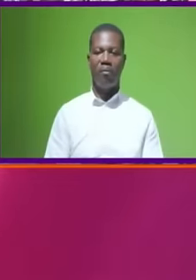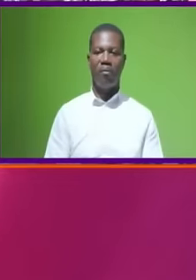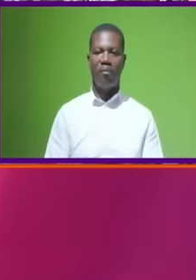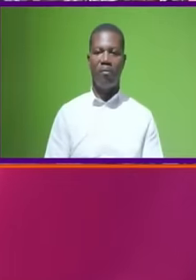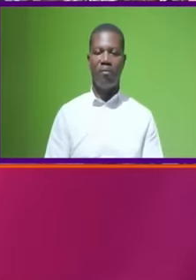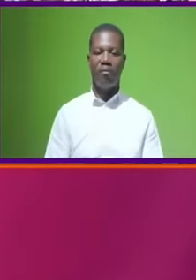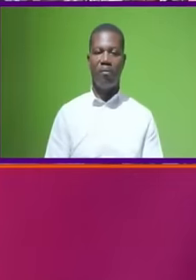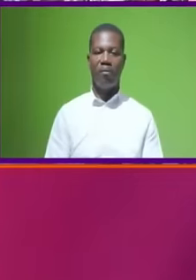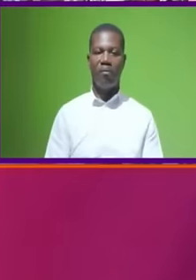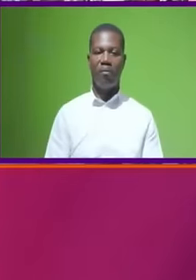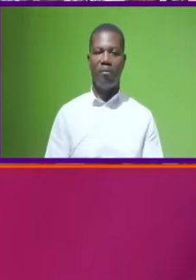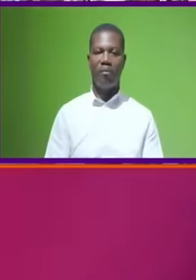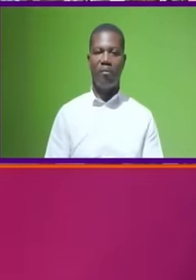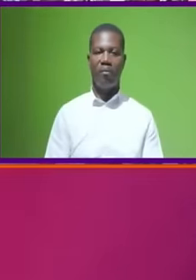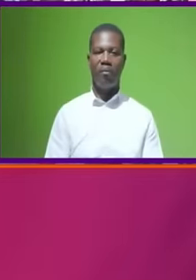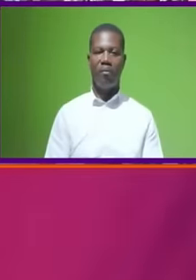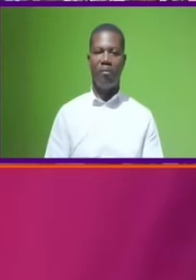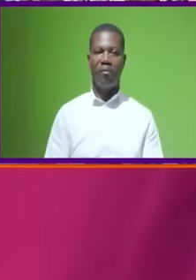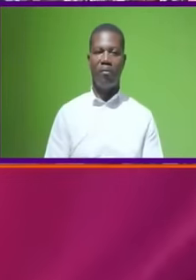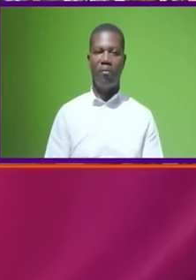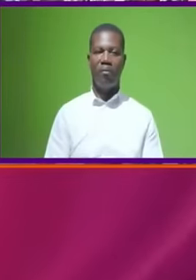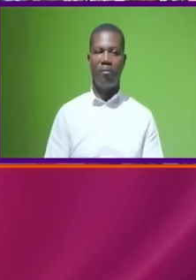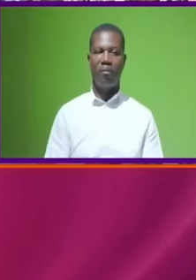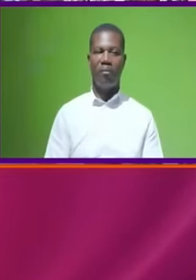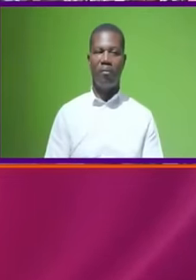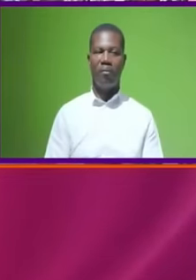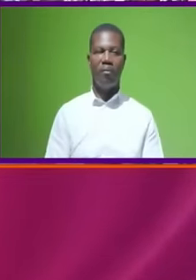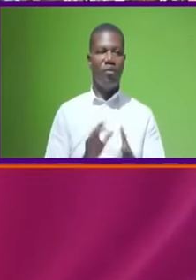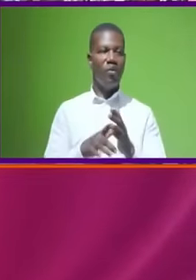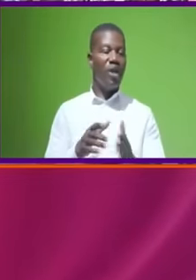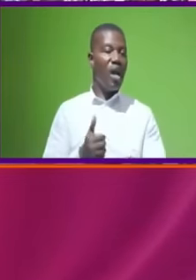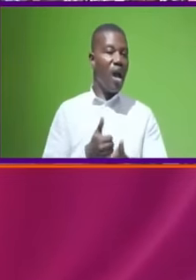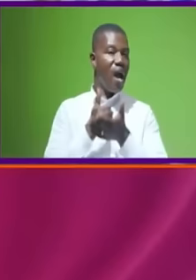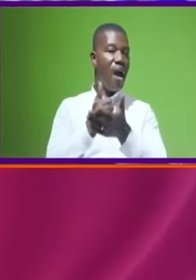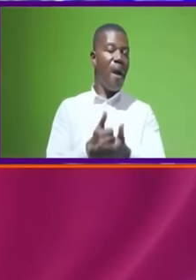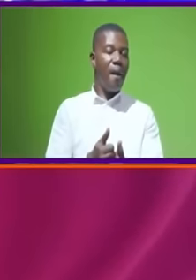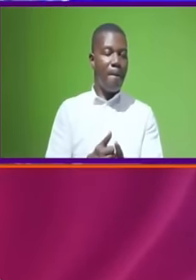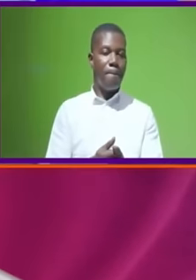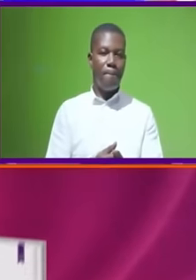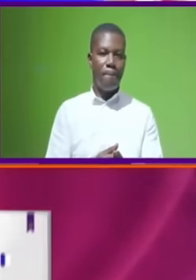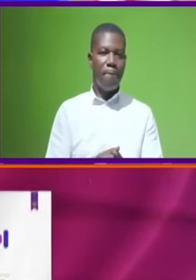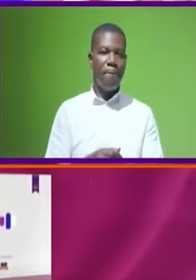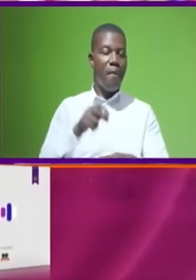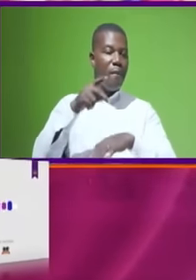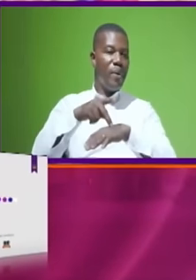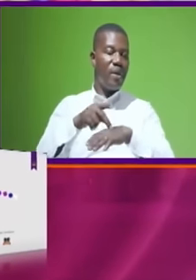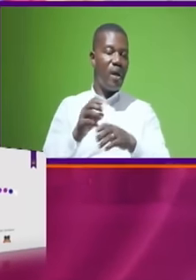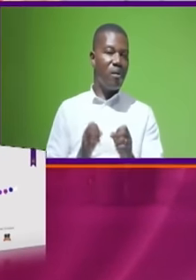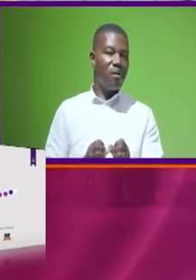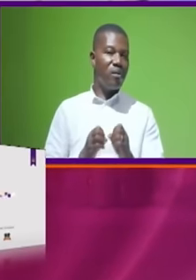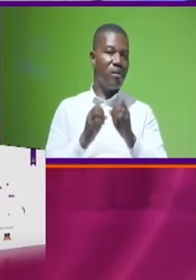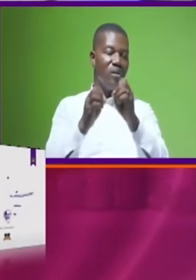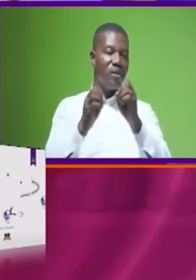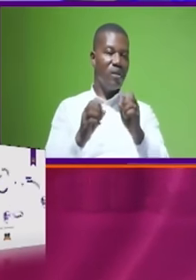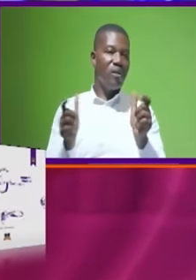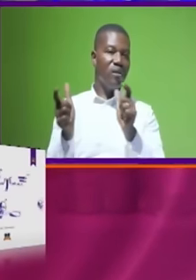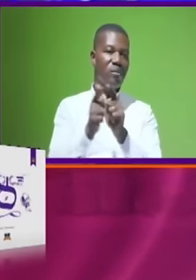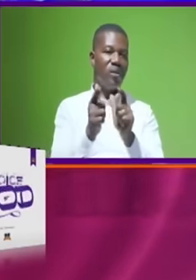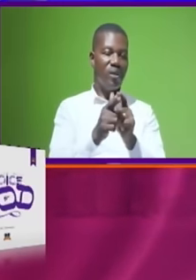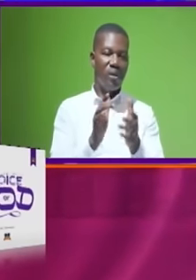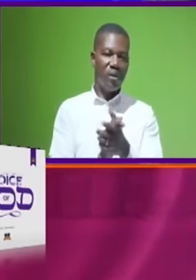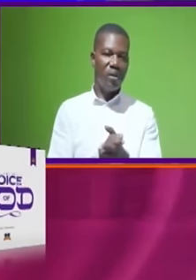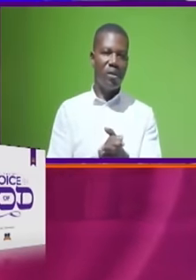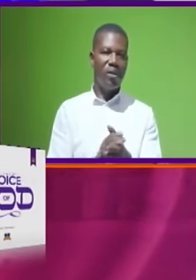land and then build a church. Nanka mwa Peter non to make as a civil assembly, I assign 200, Casa